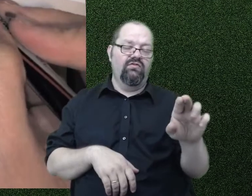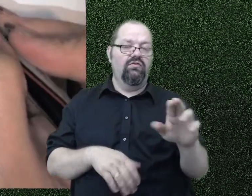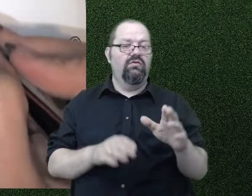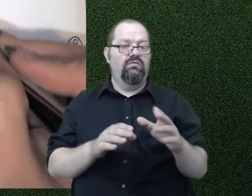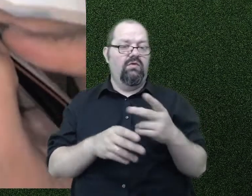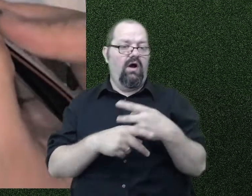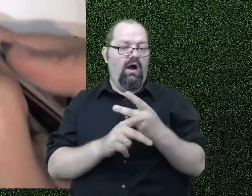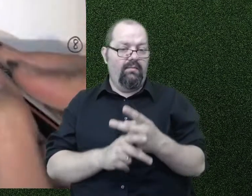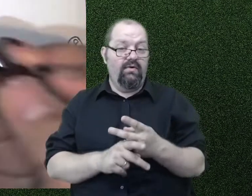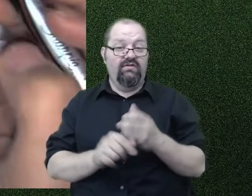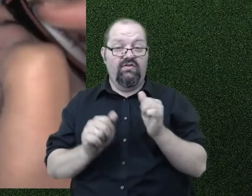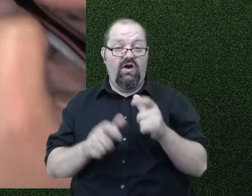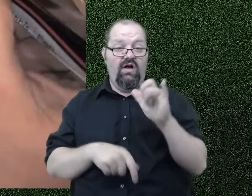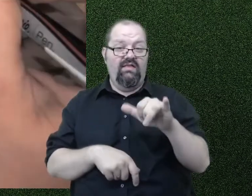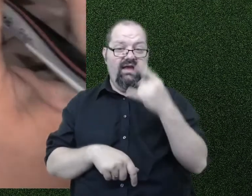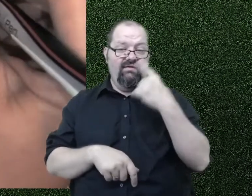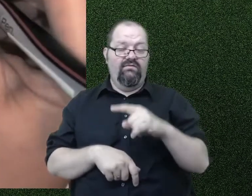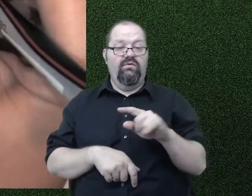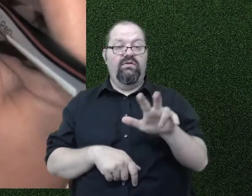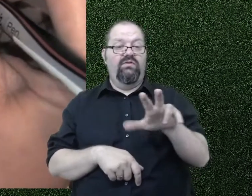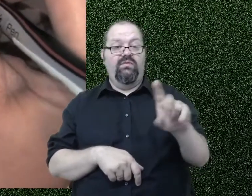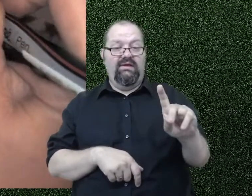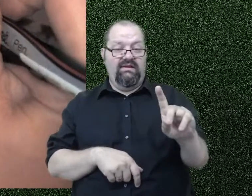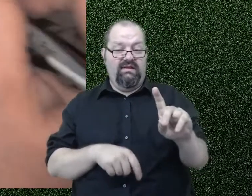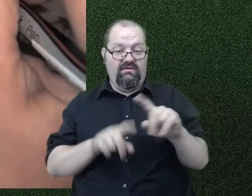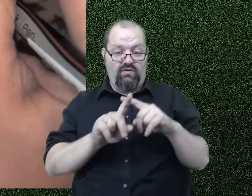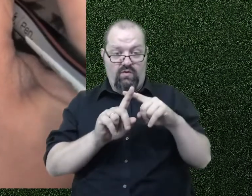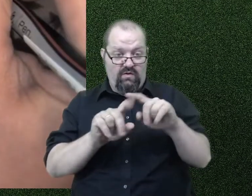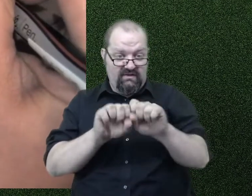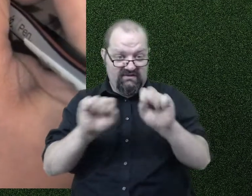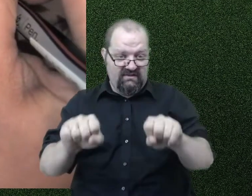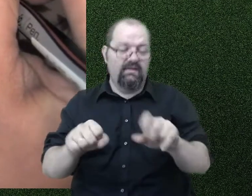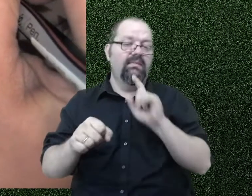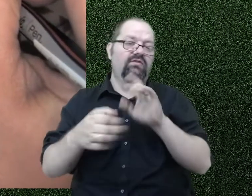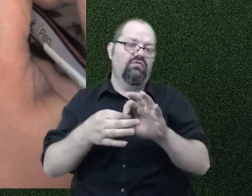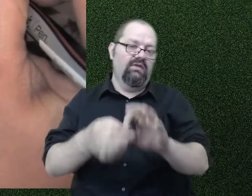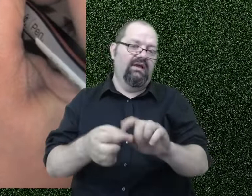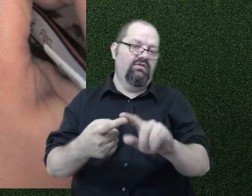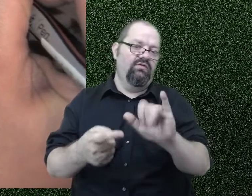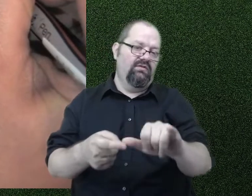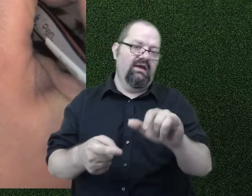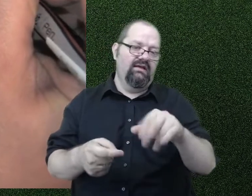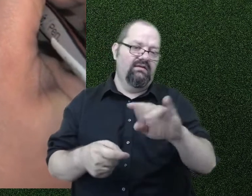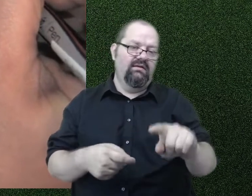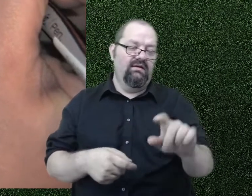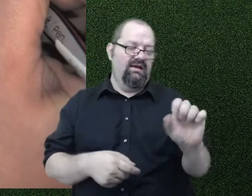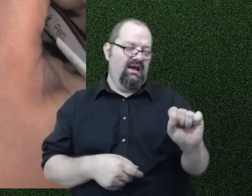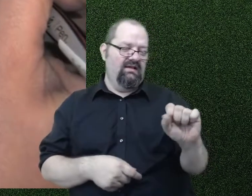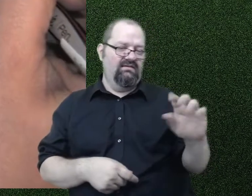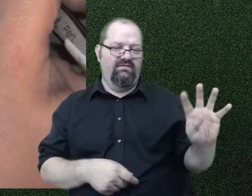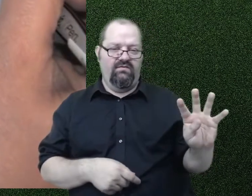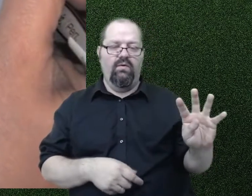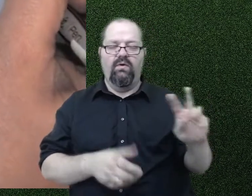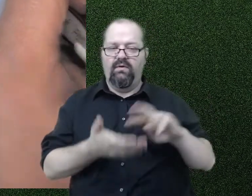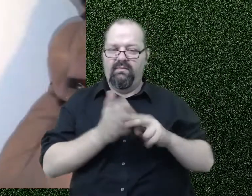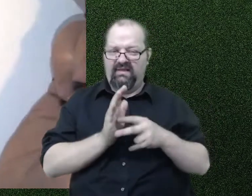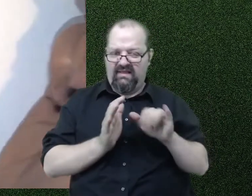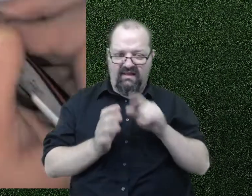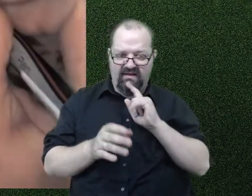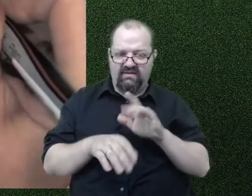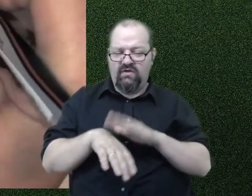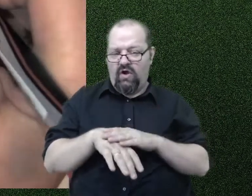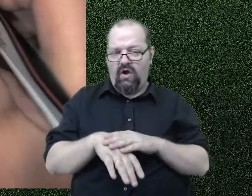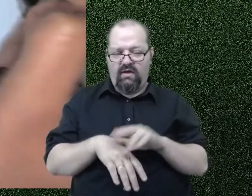All of this on the three-dimensional coordinate system, this right here, is related to that standard, S4, which is on vectors.